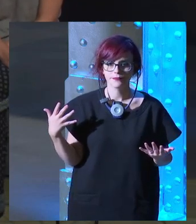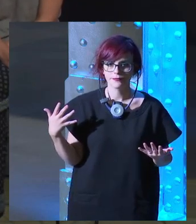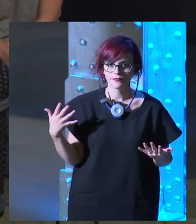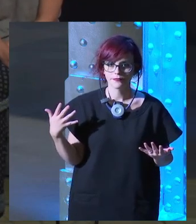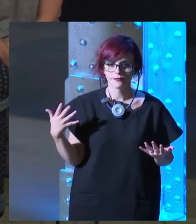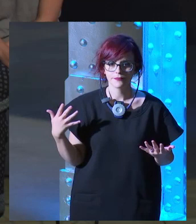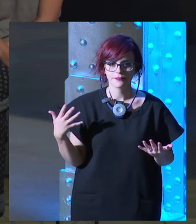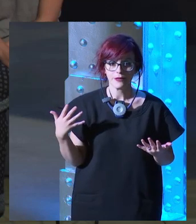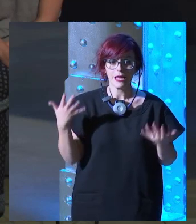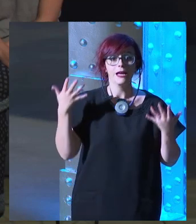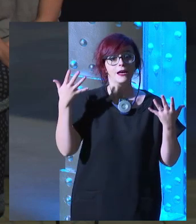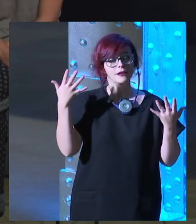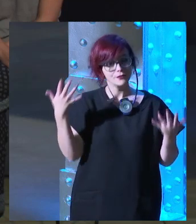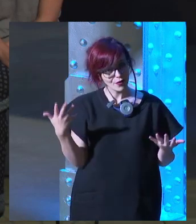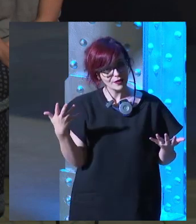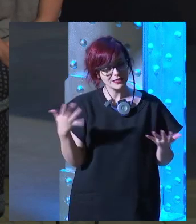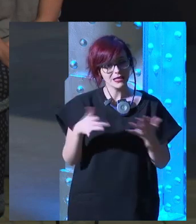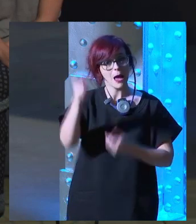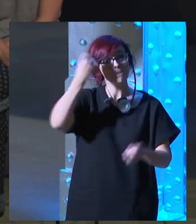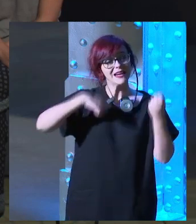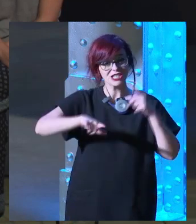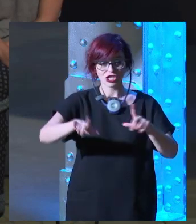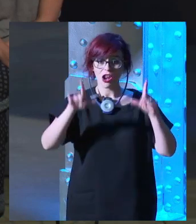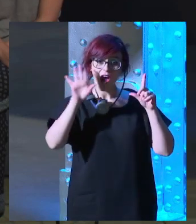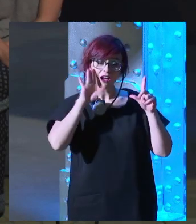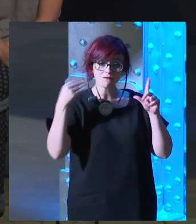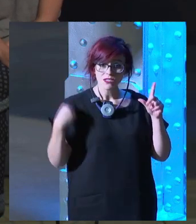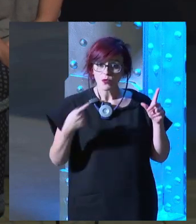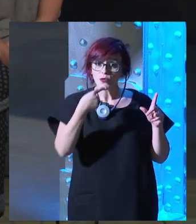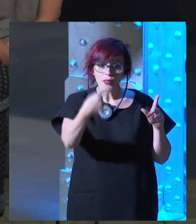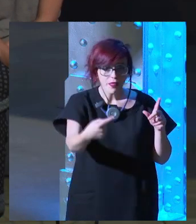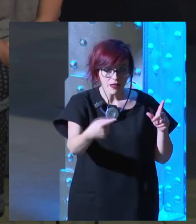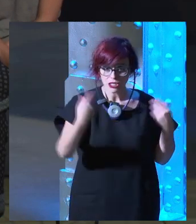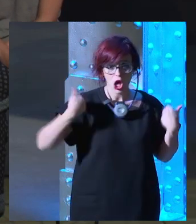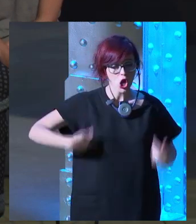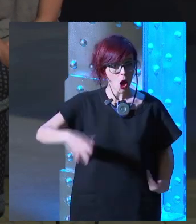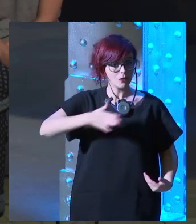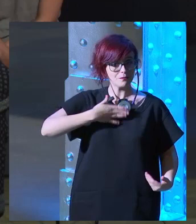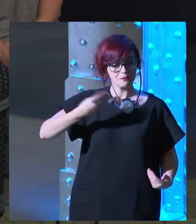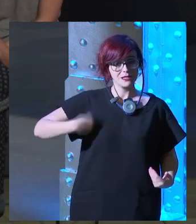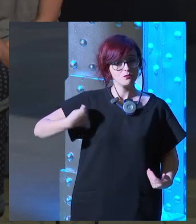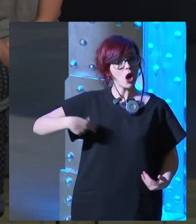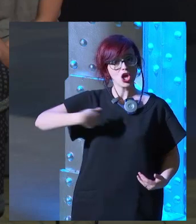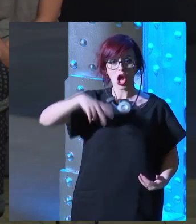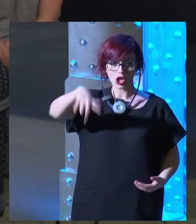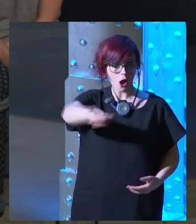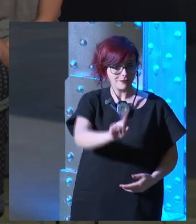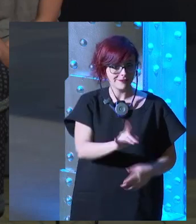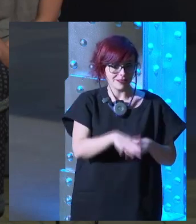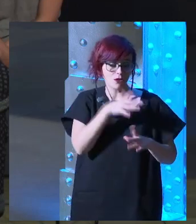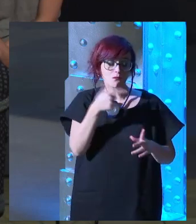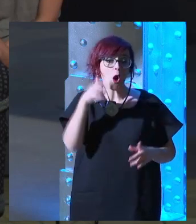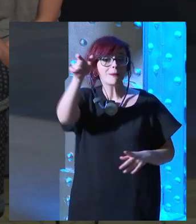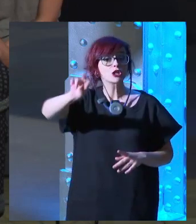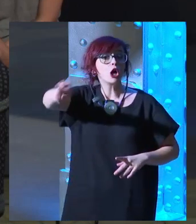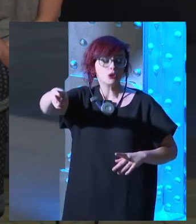character wasn't about me as such, it was somebody who was also me. It can be, it's easy now because we know that